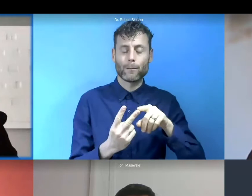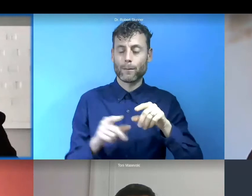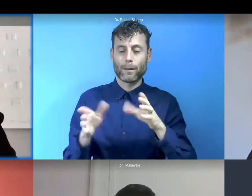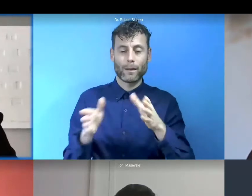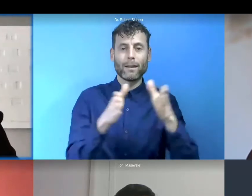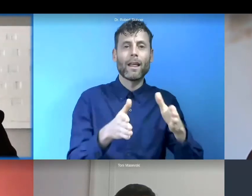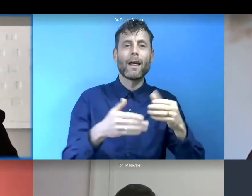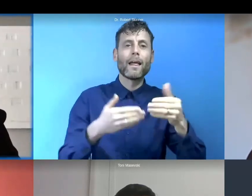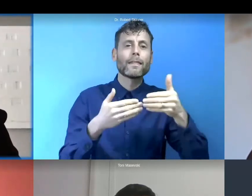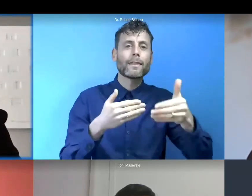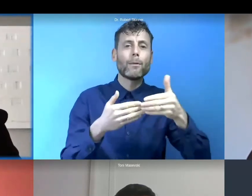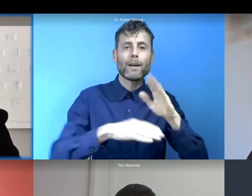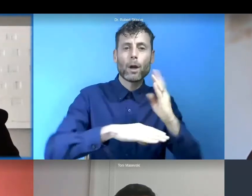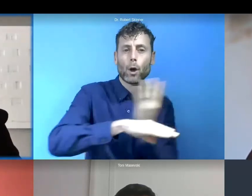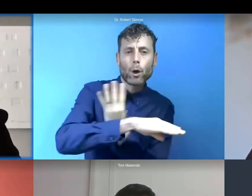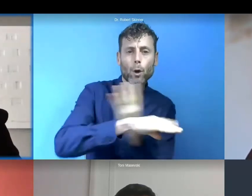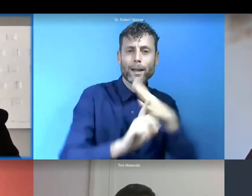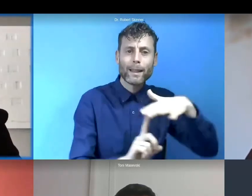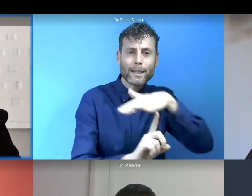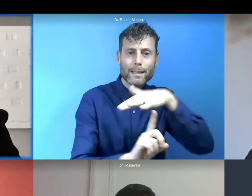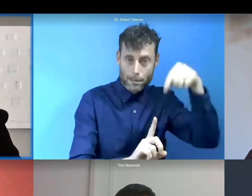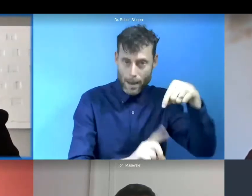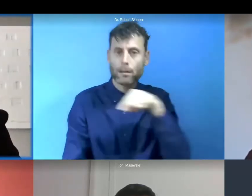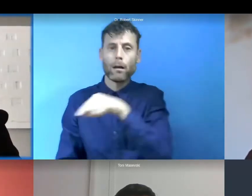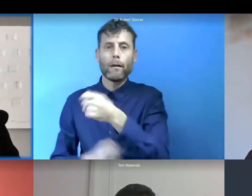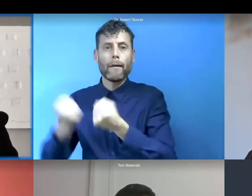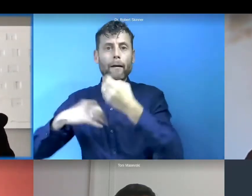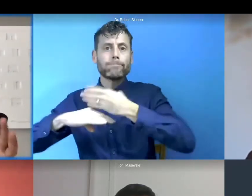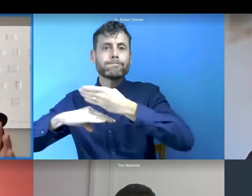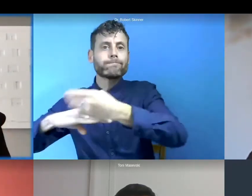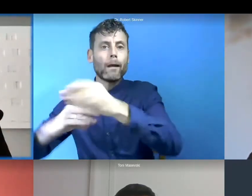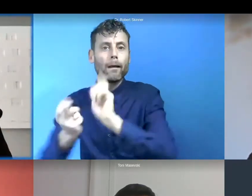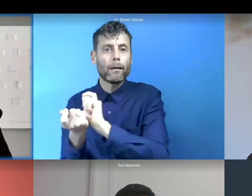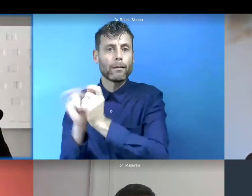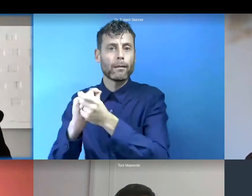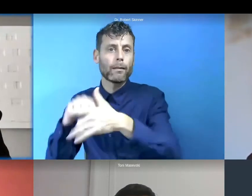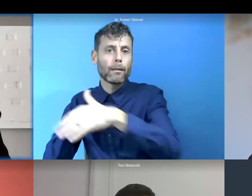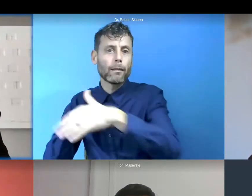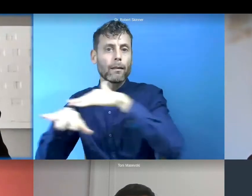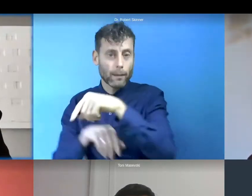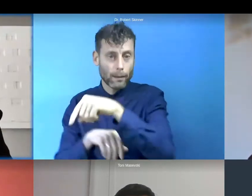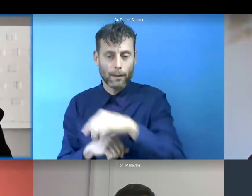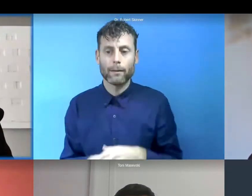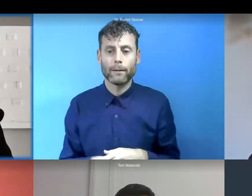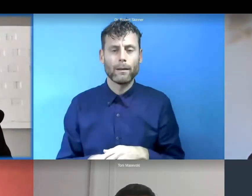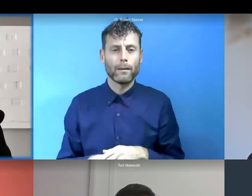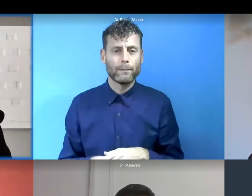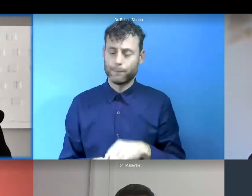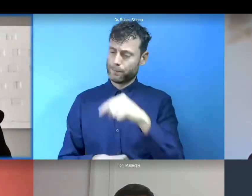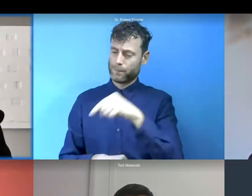Rossini. Both the experiences start from a parking lot in order to become,